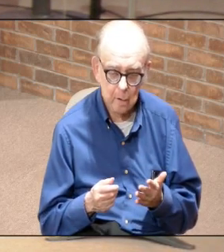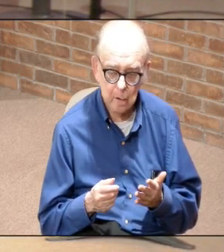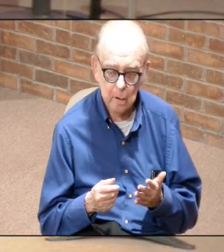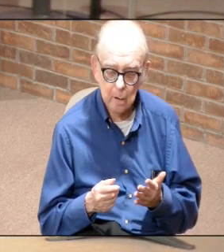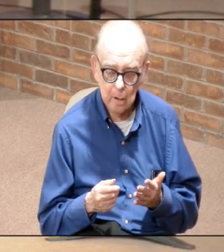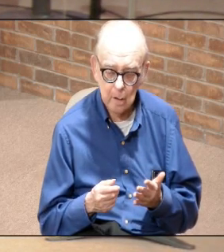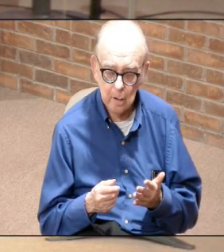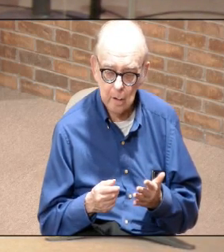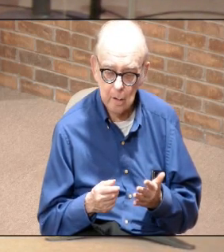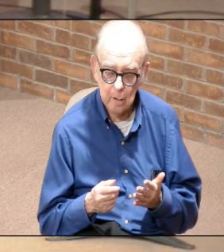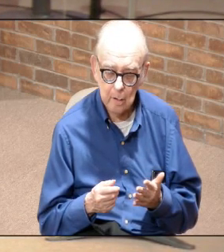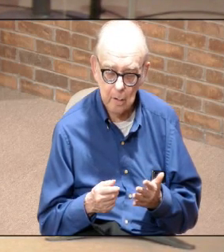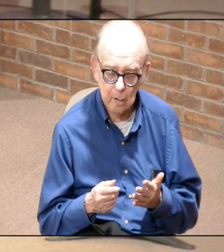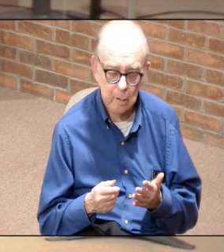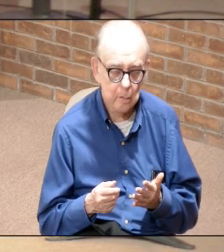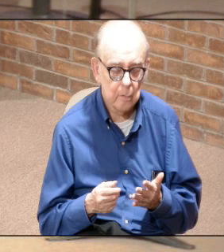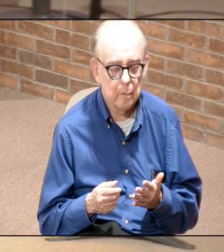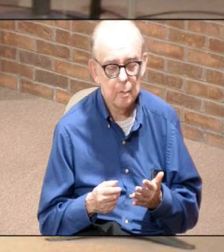not a letter.